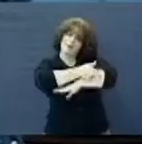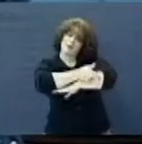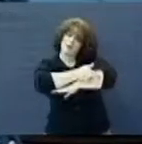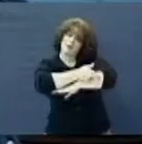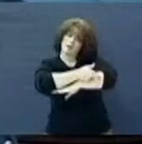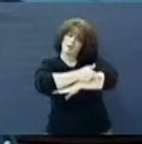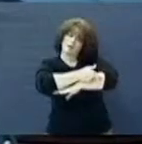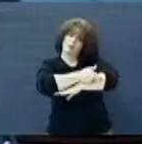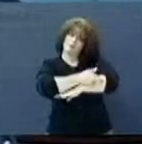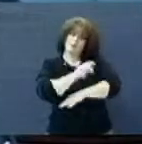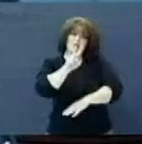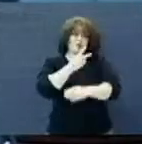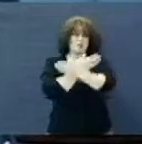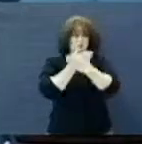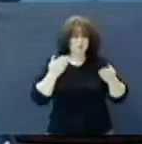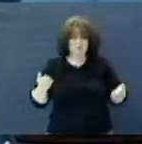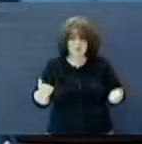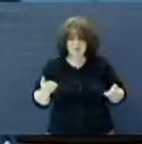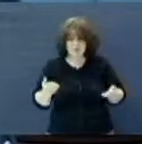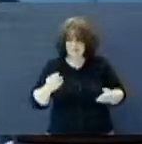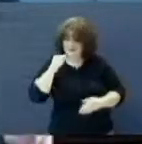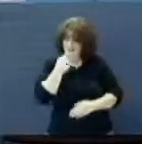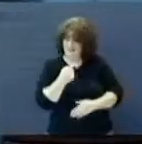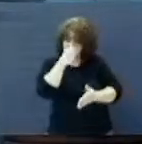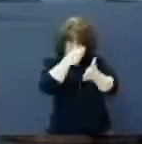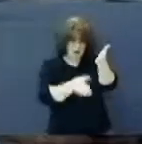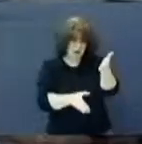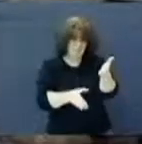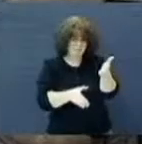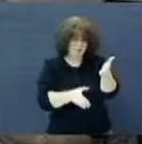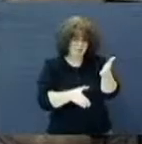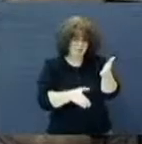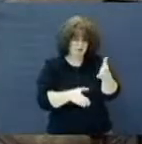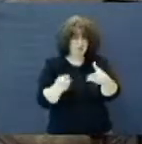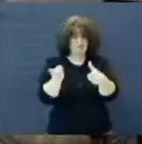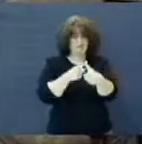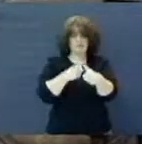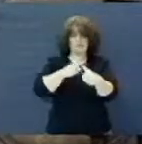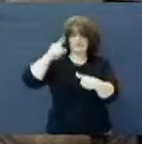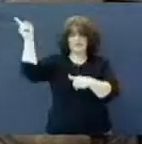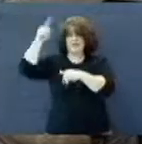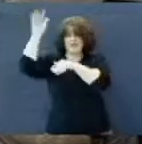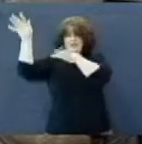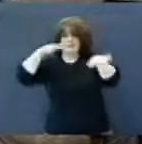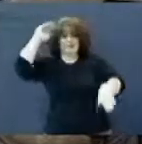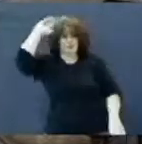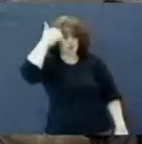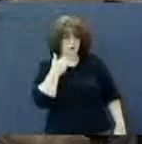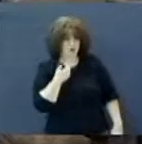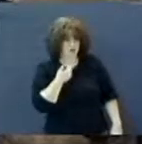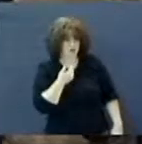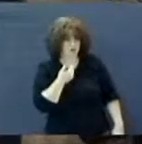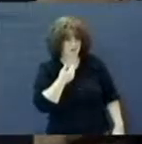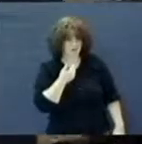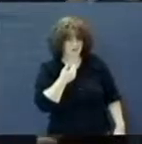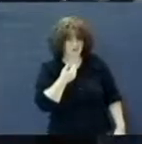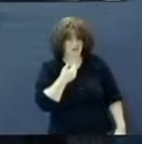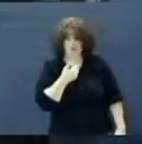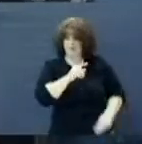There's two things that's mentioned in this chapter. First of all, sunstroke. That's about